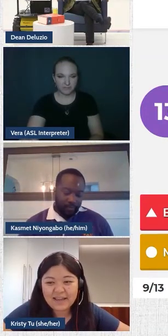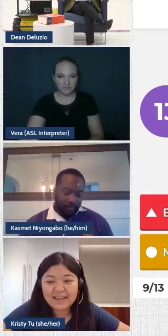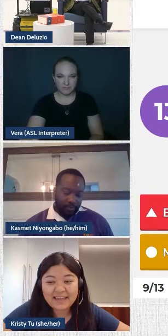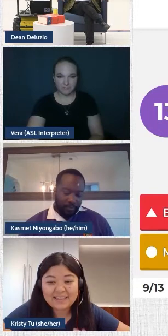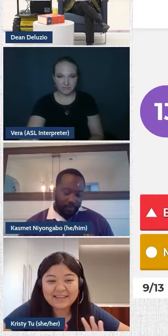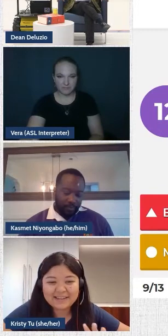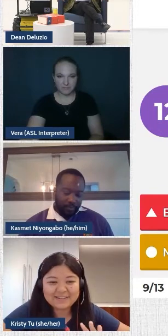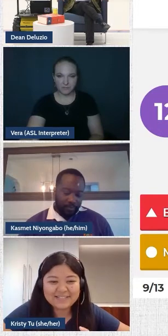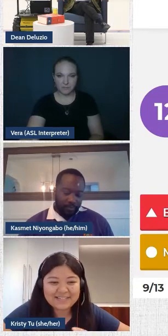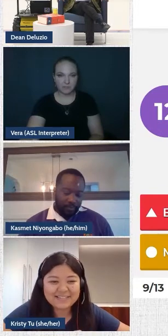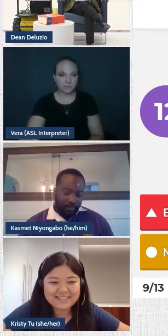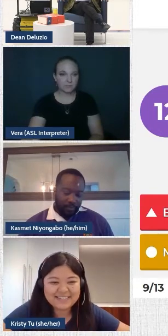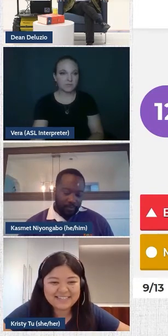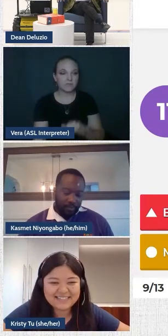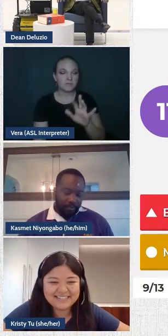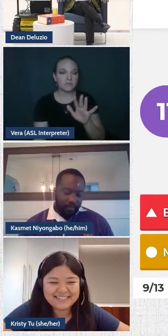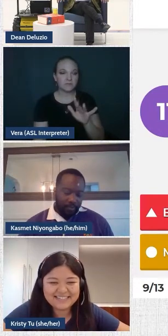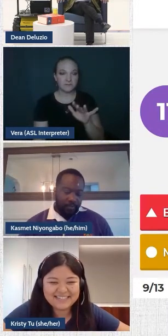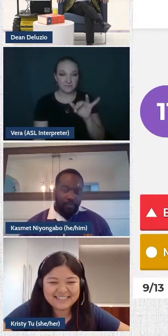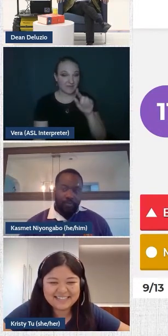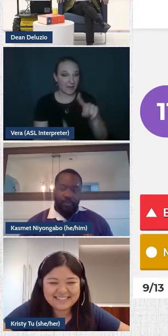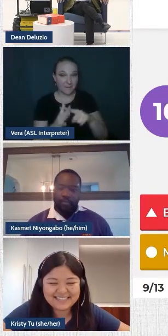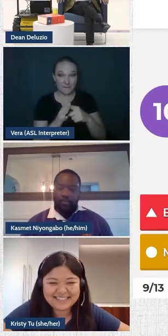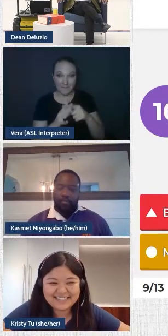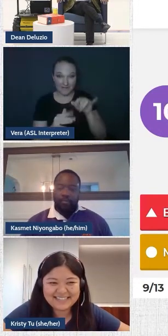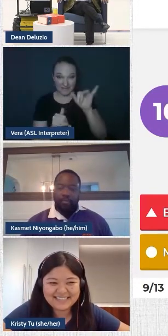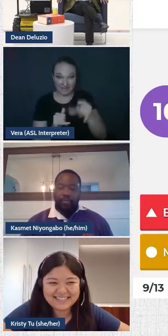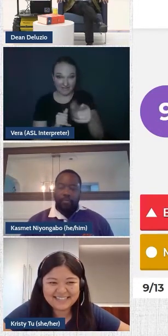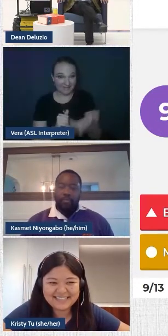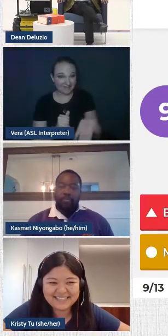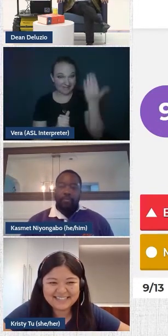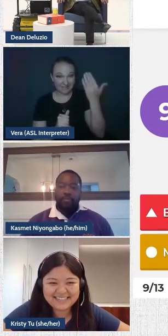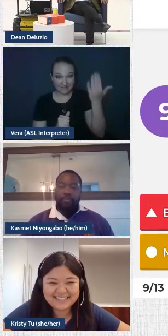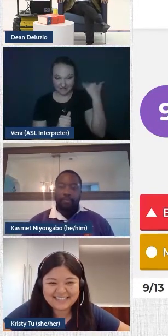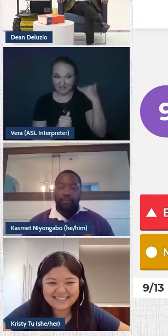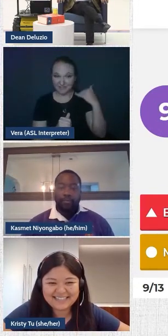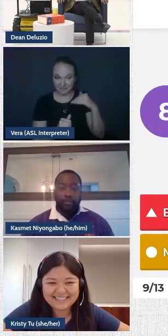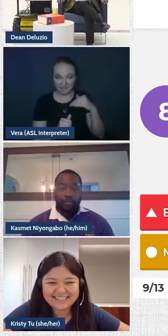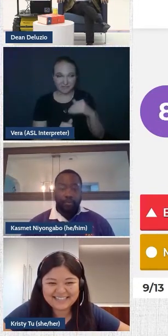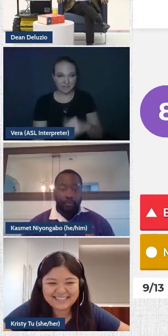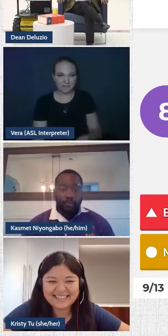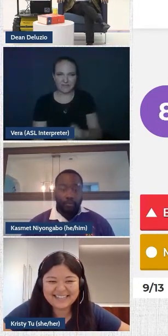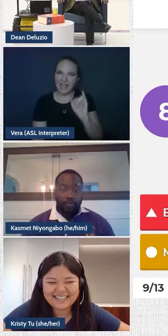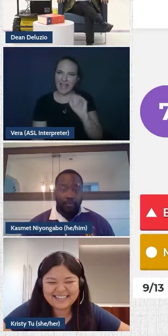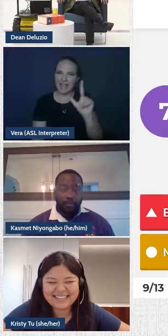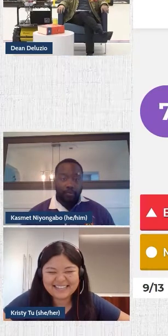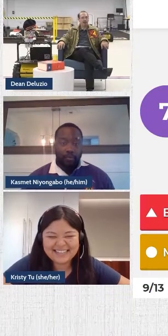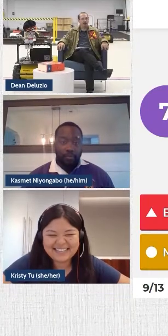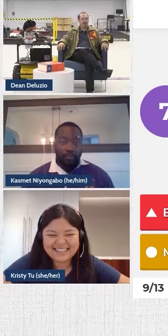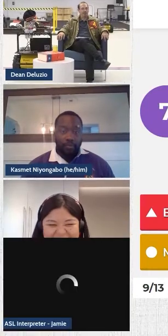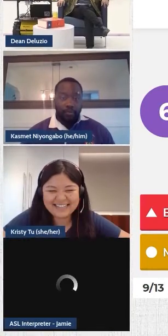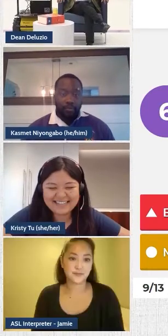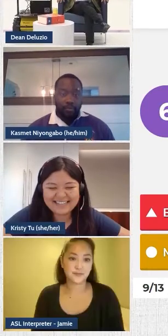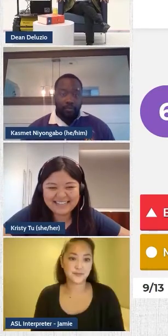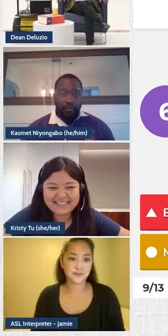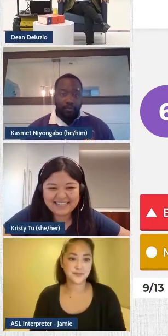This is the ILC. Yes, exactly. Oh, yeah. What is the ILC? So this is where it all began.